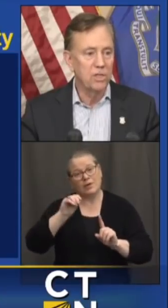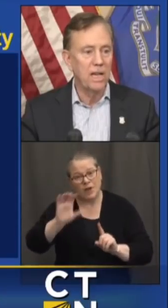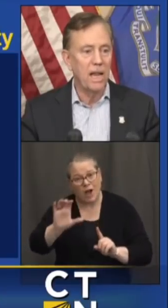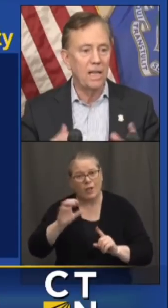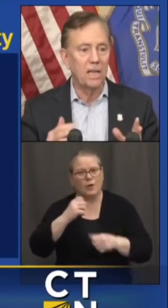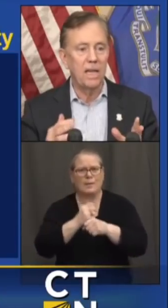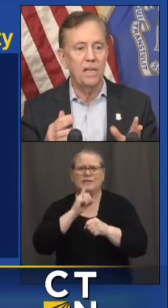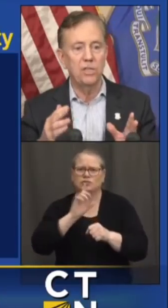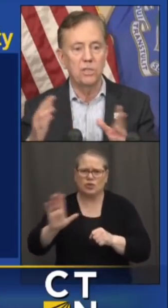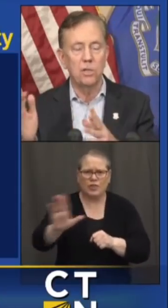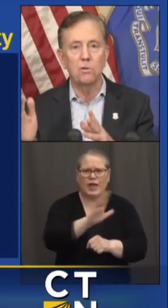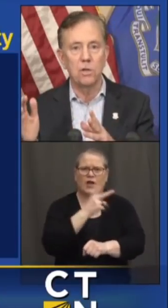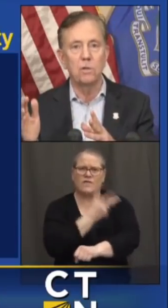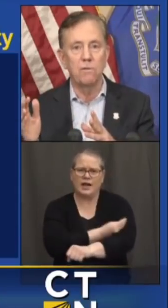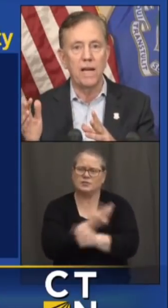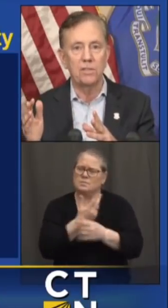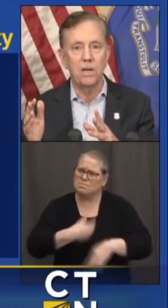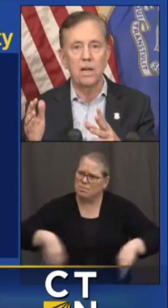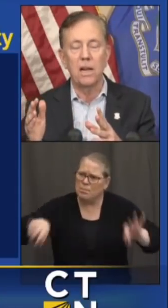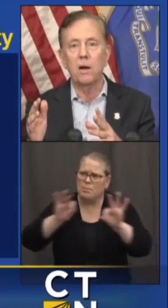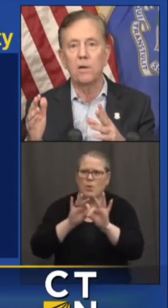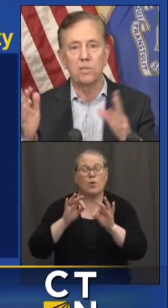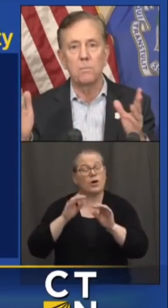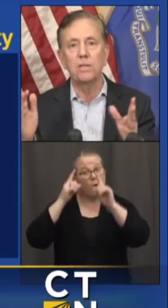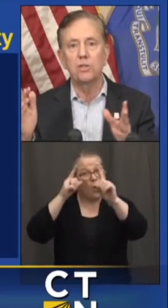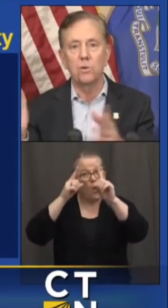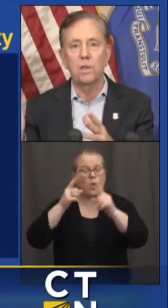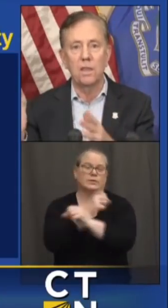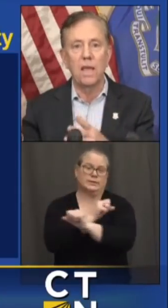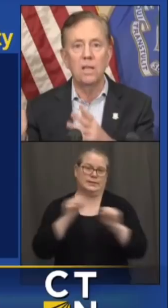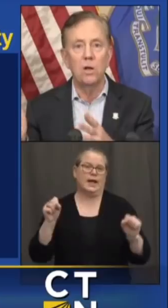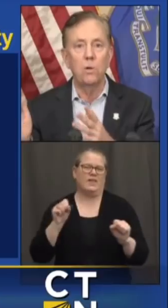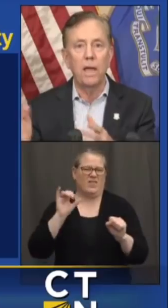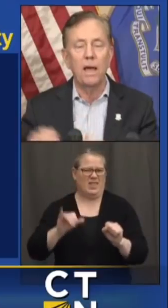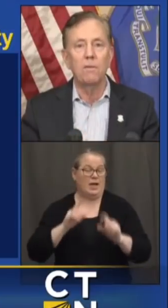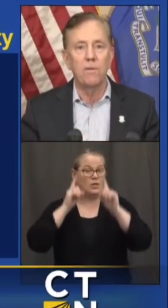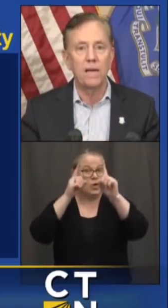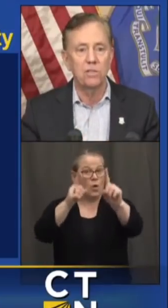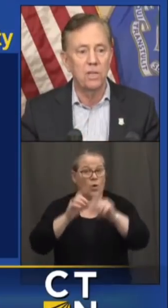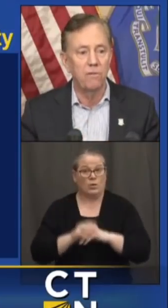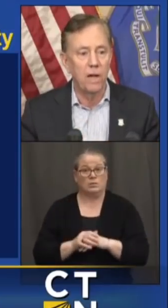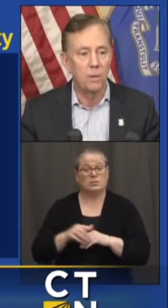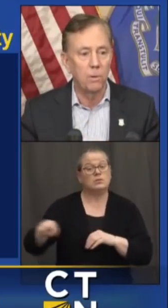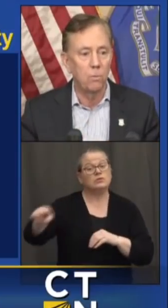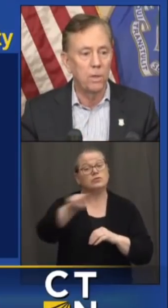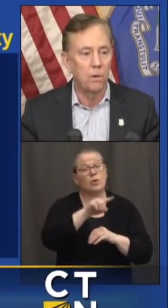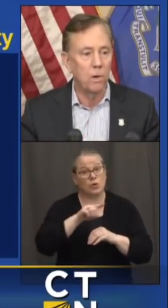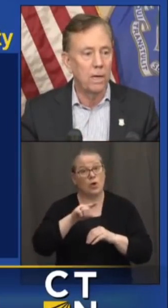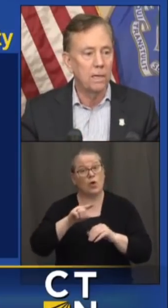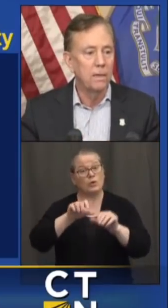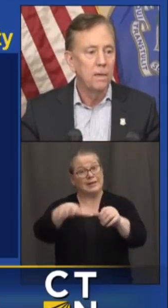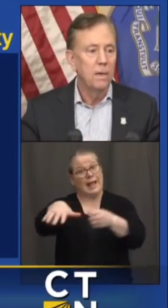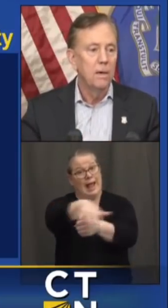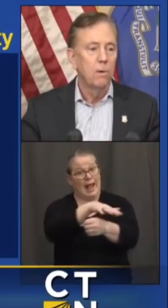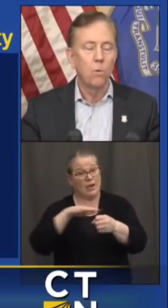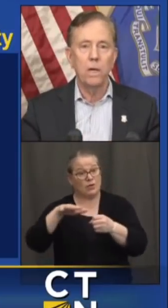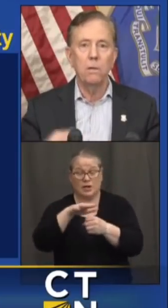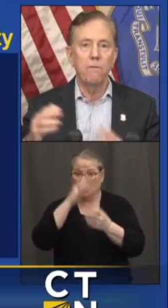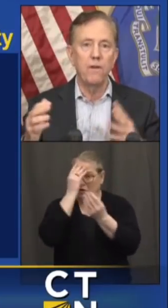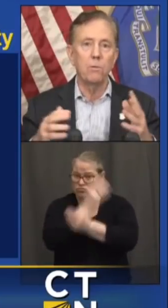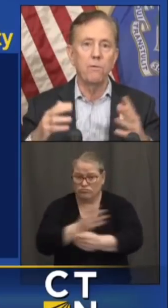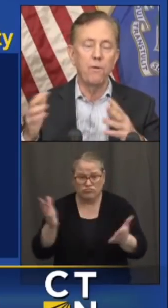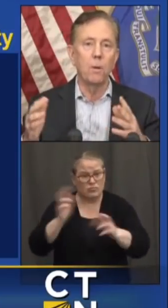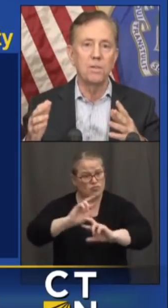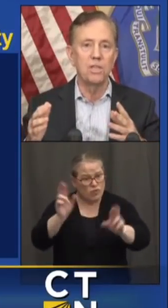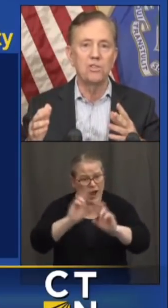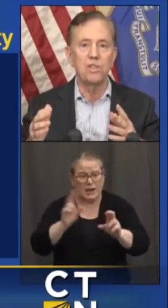increasing the state allocation to those under-vaccinated areas to make sure that they know they have the vaccine available when they're ready. Working